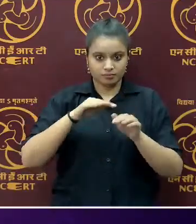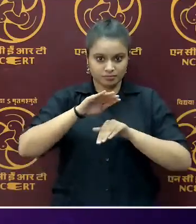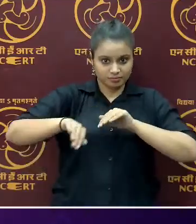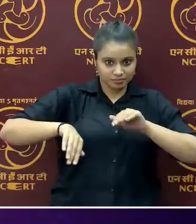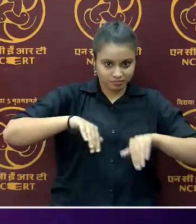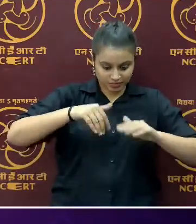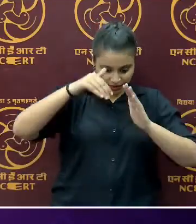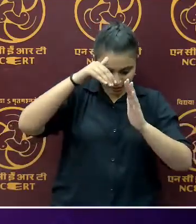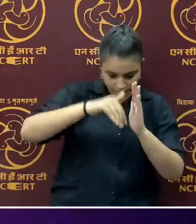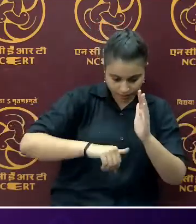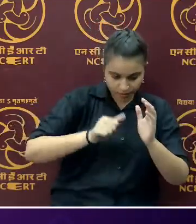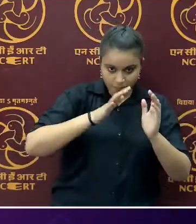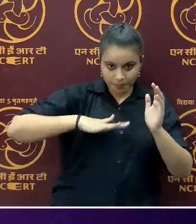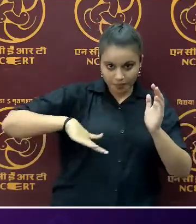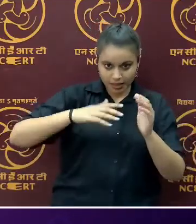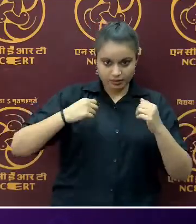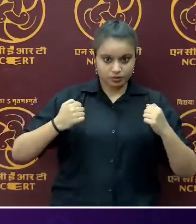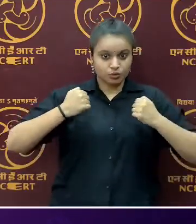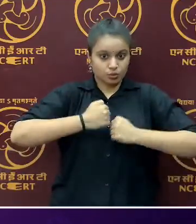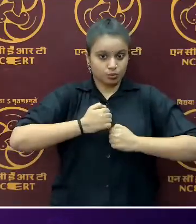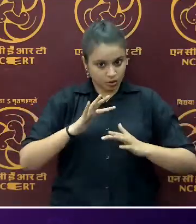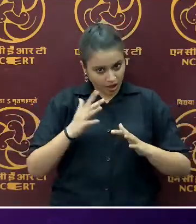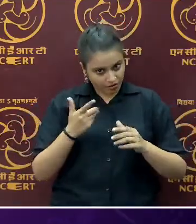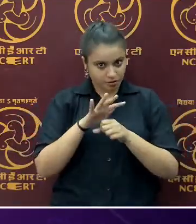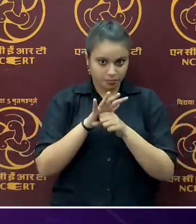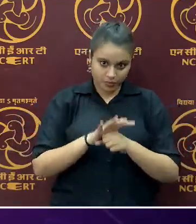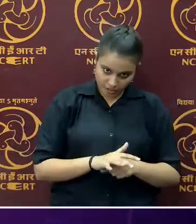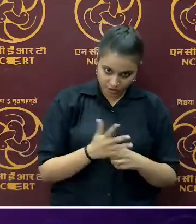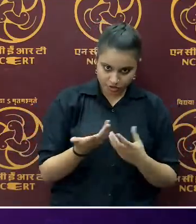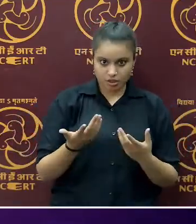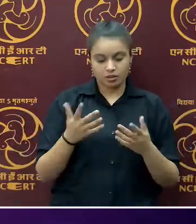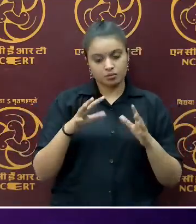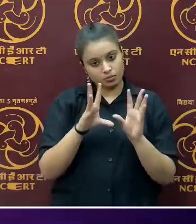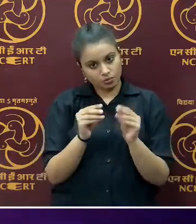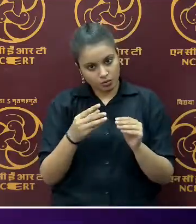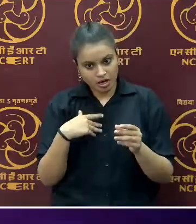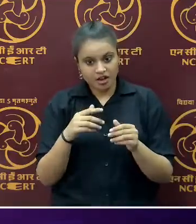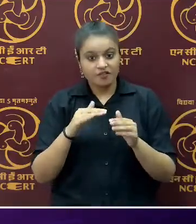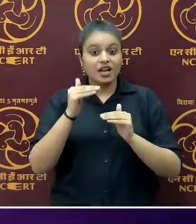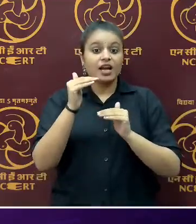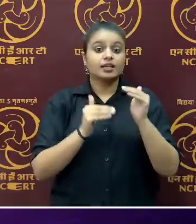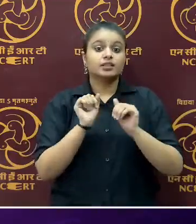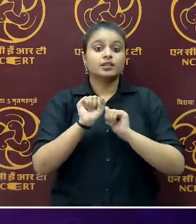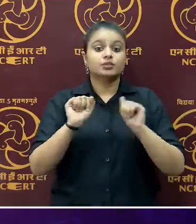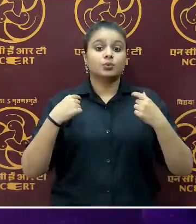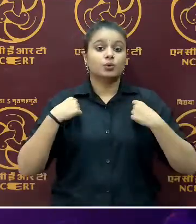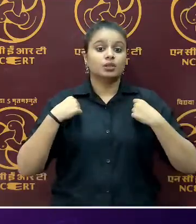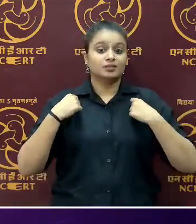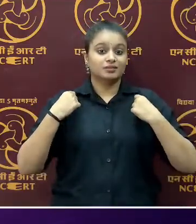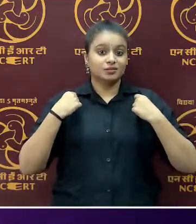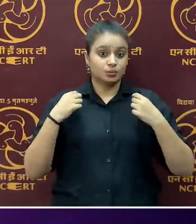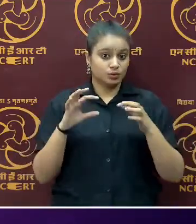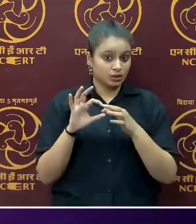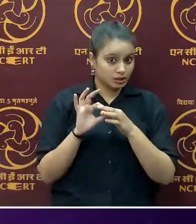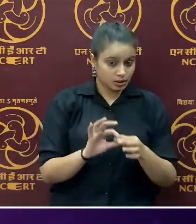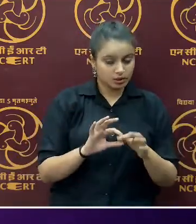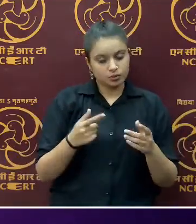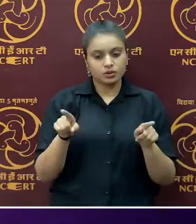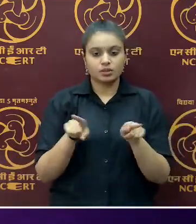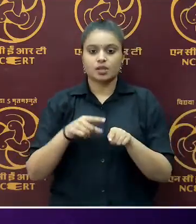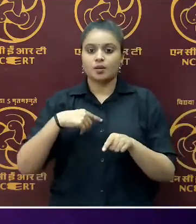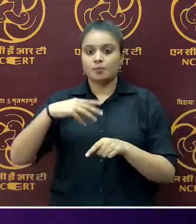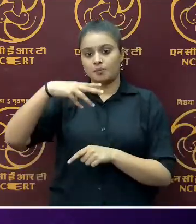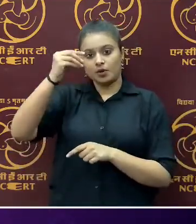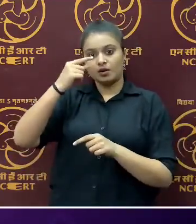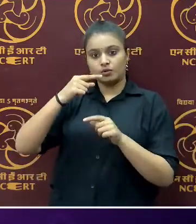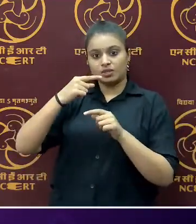deep into the sea. Pressure variation. They adjust the pressure of their suit accordingly. Same as with the space also.